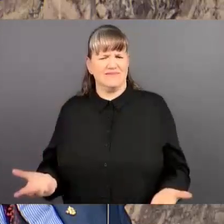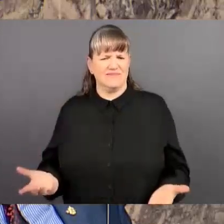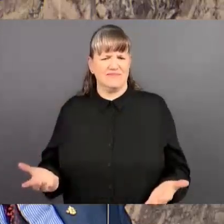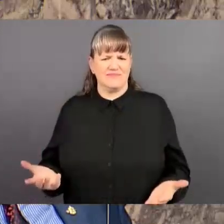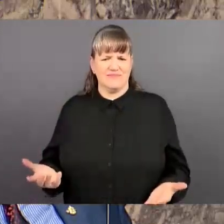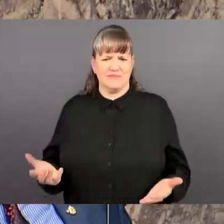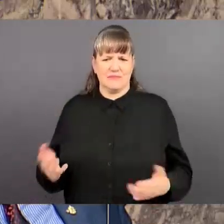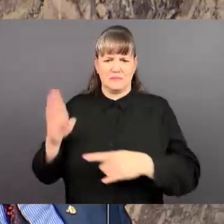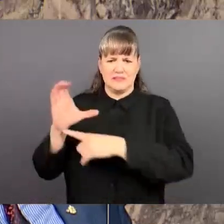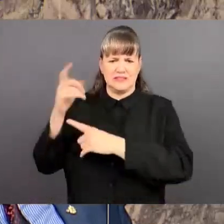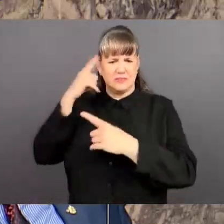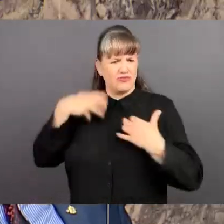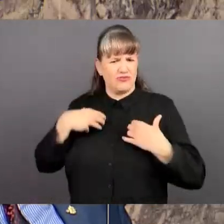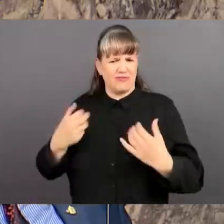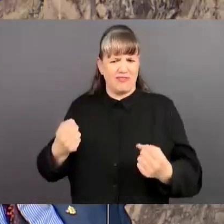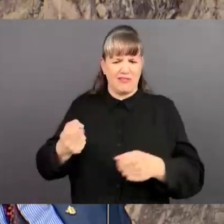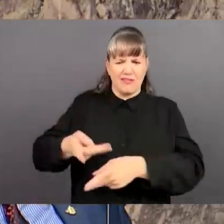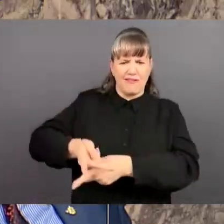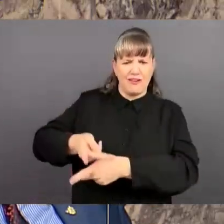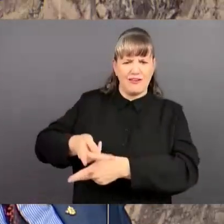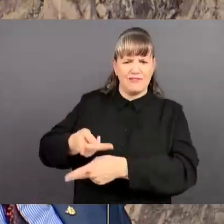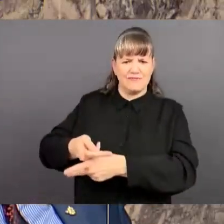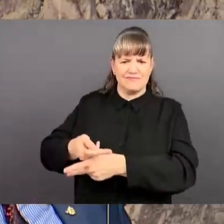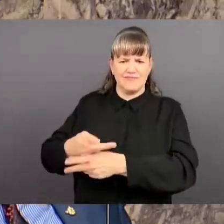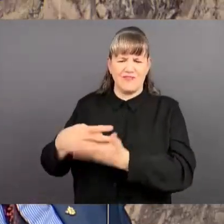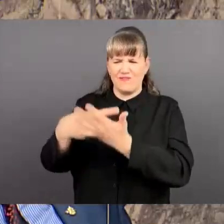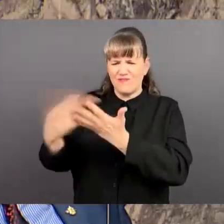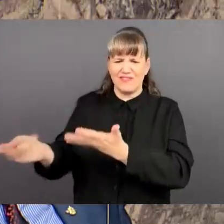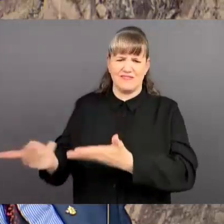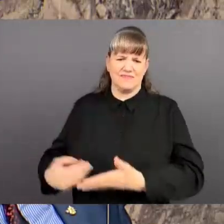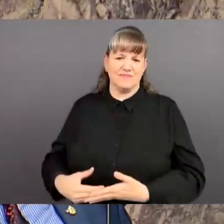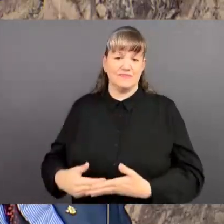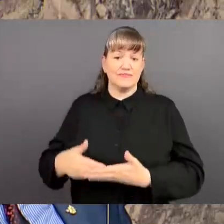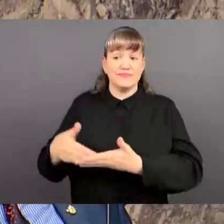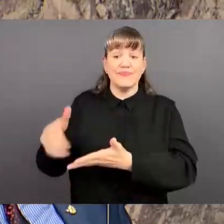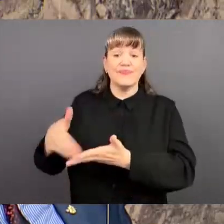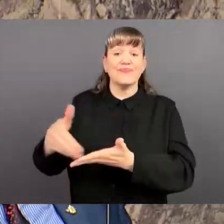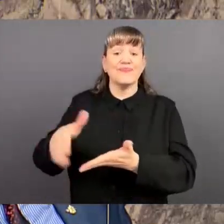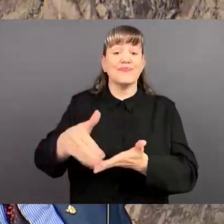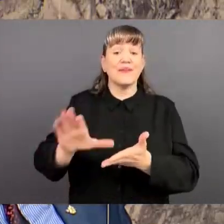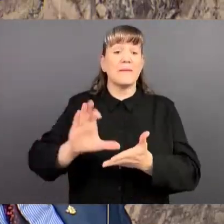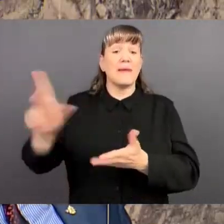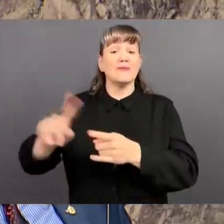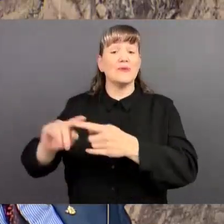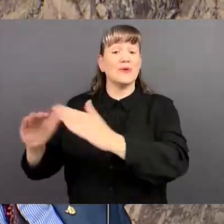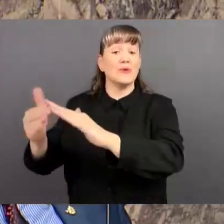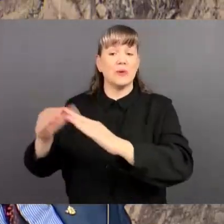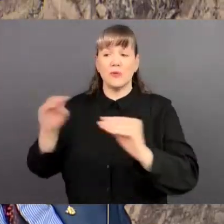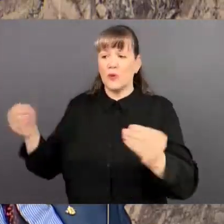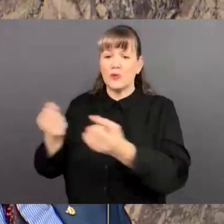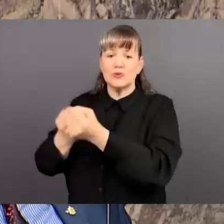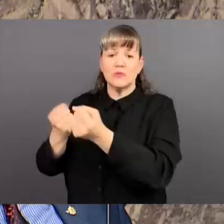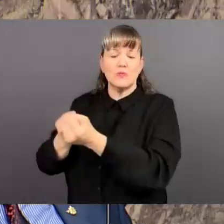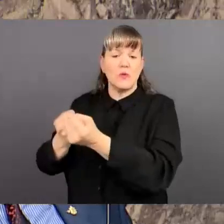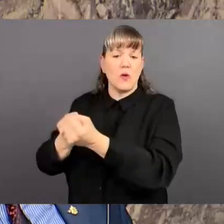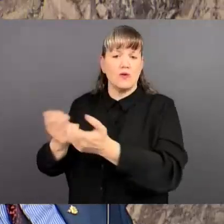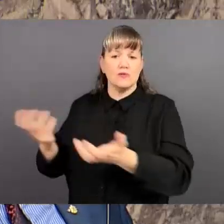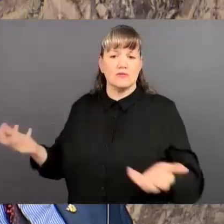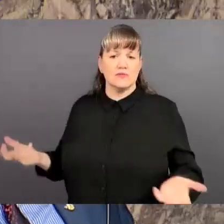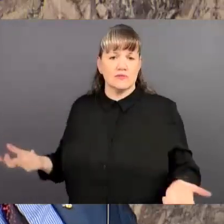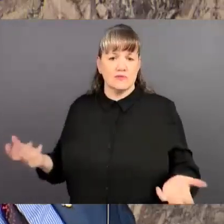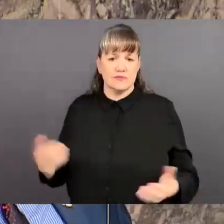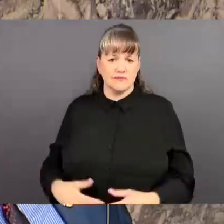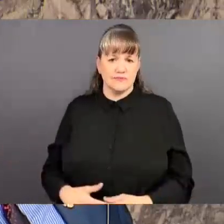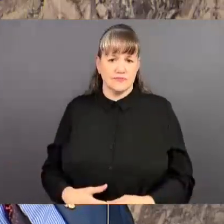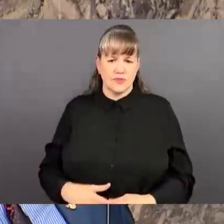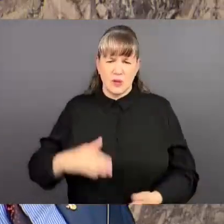being discharged into communities that have no resources to support them. We're seeing the lowest mental health care worker to population ratio